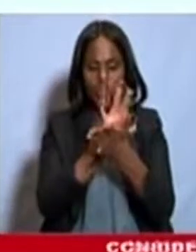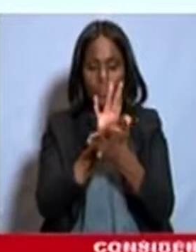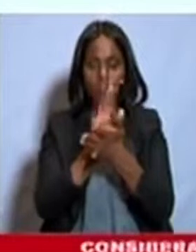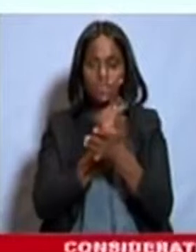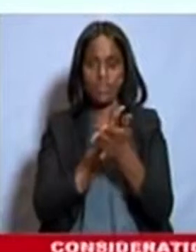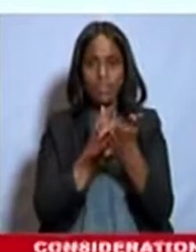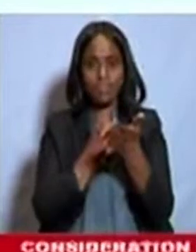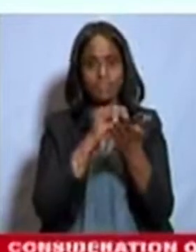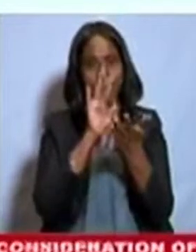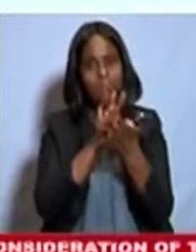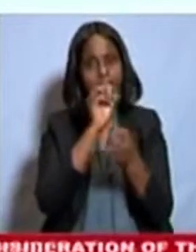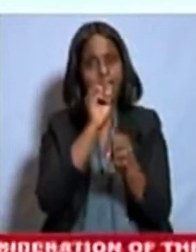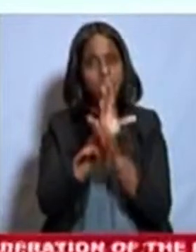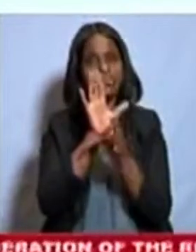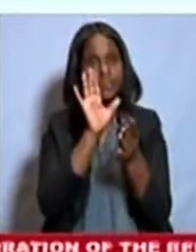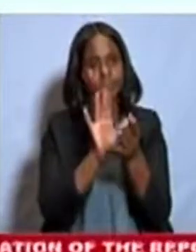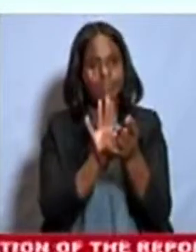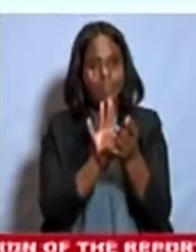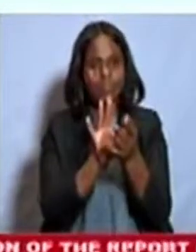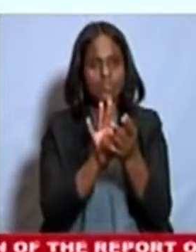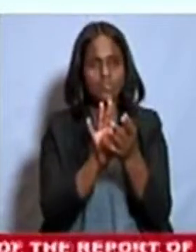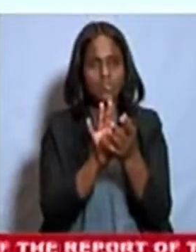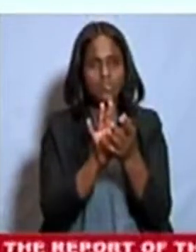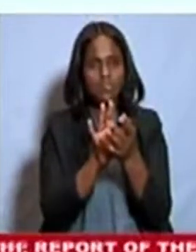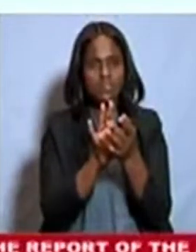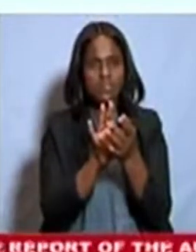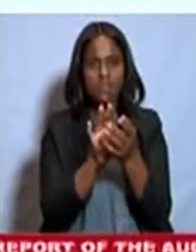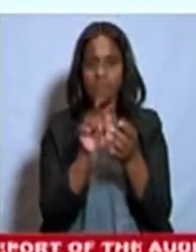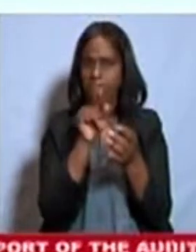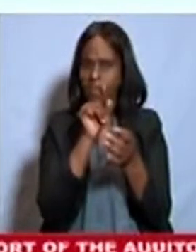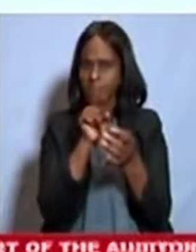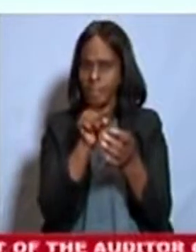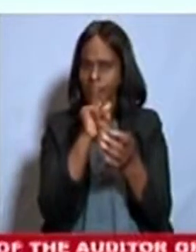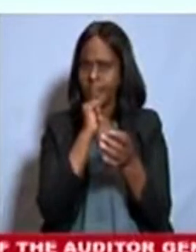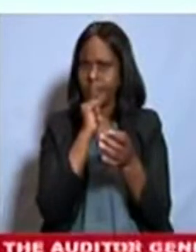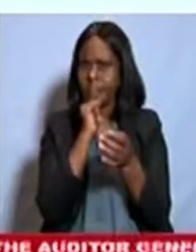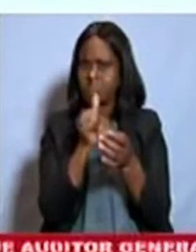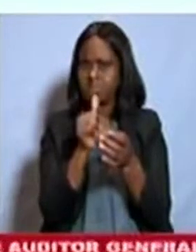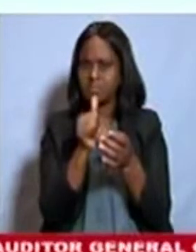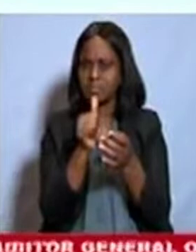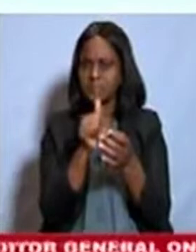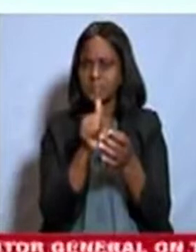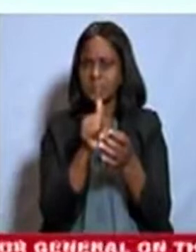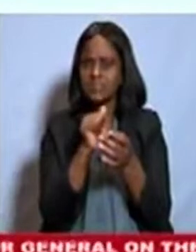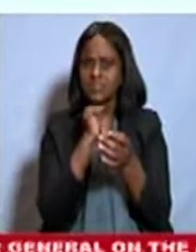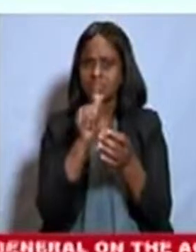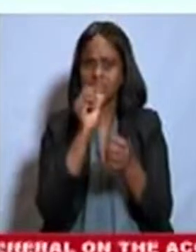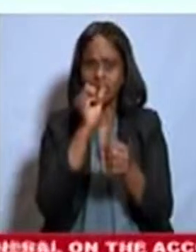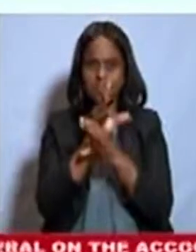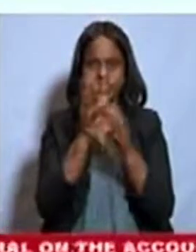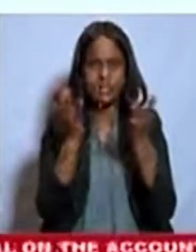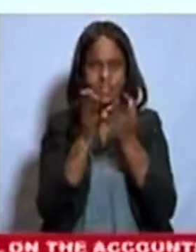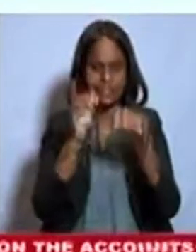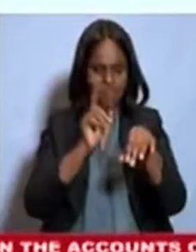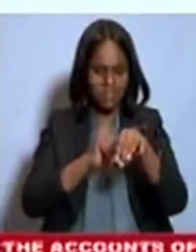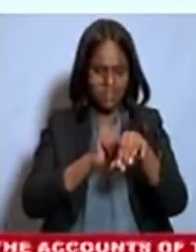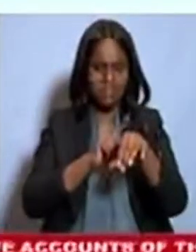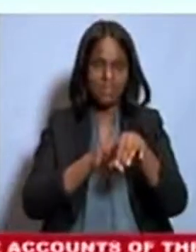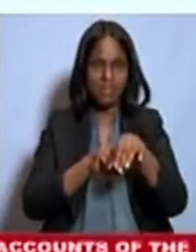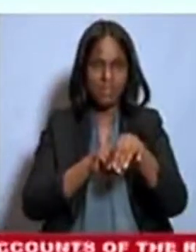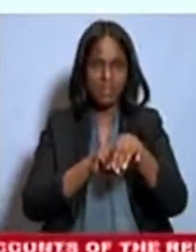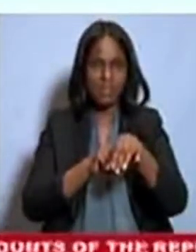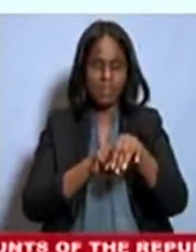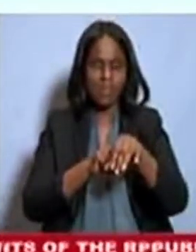them available. They were not ready at the time of